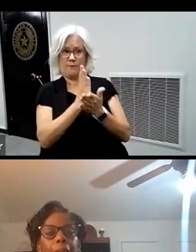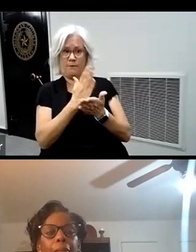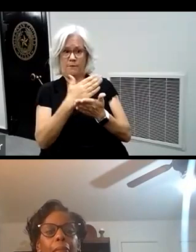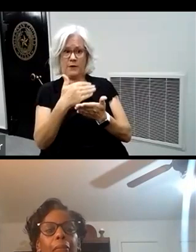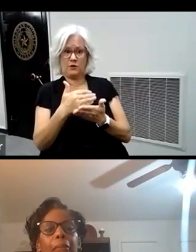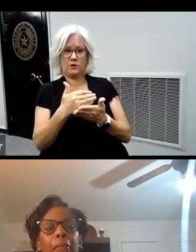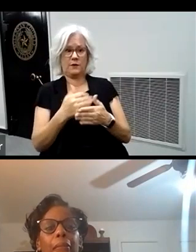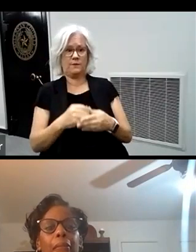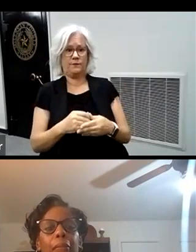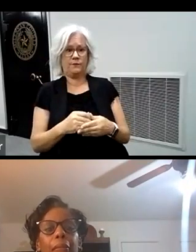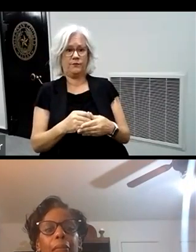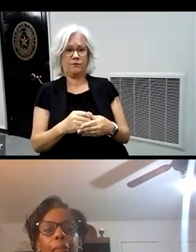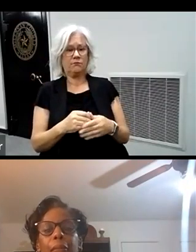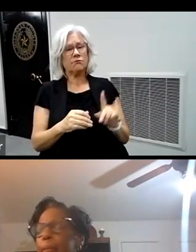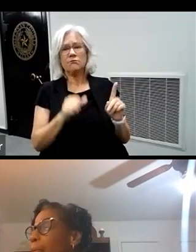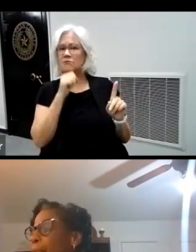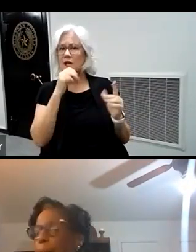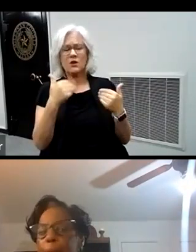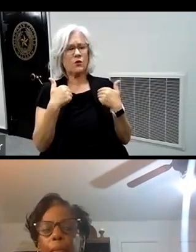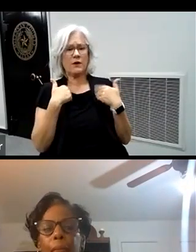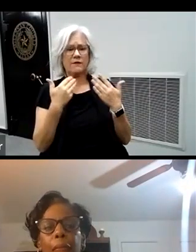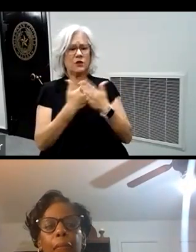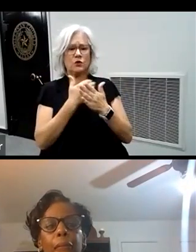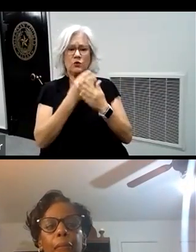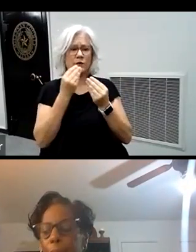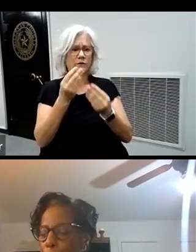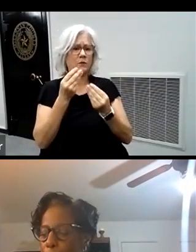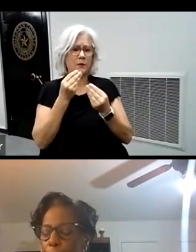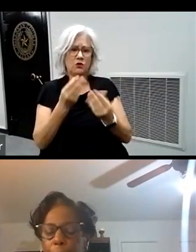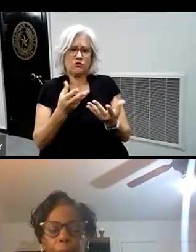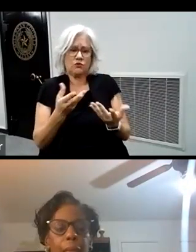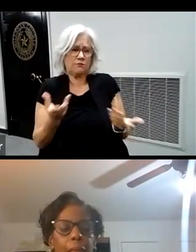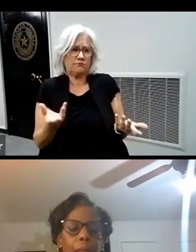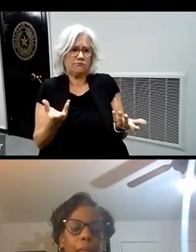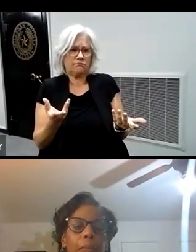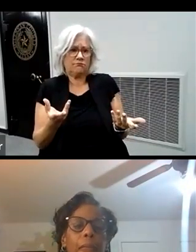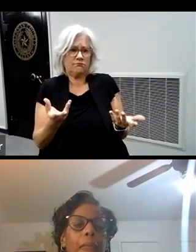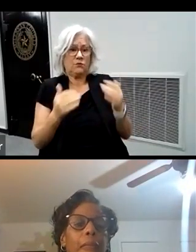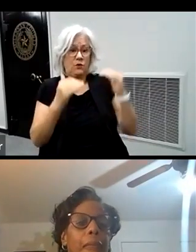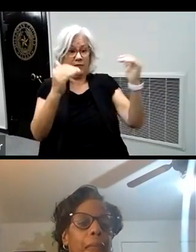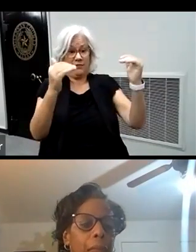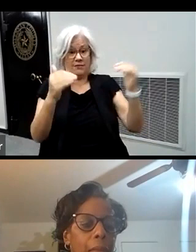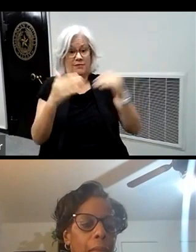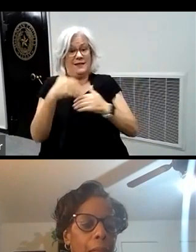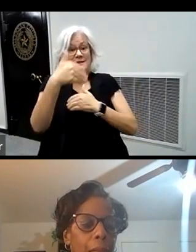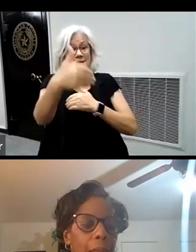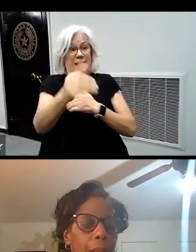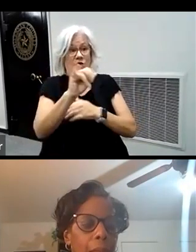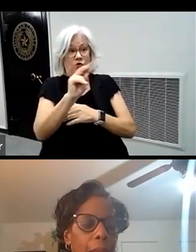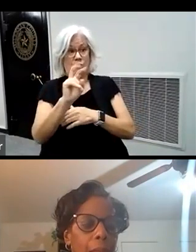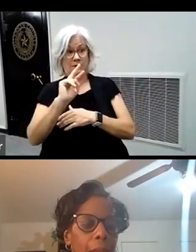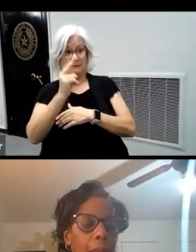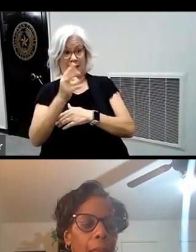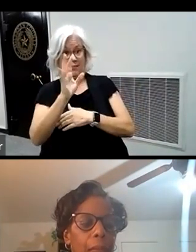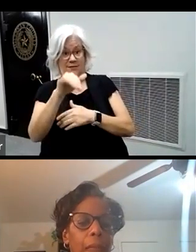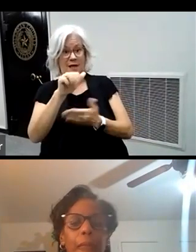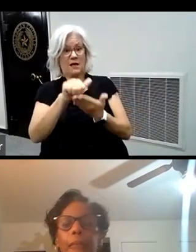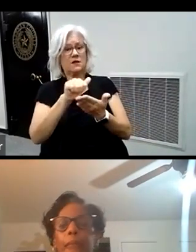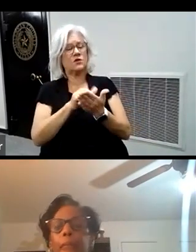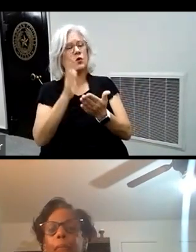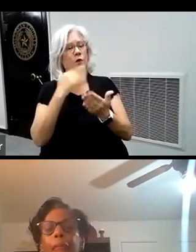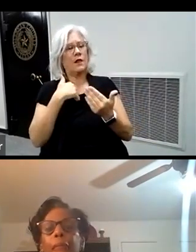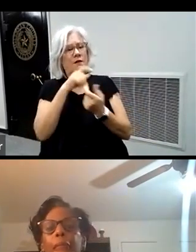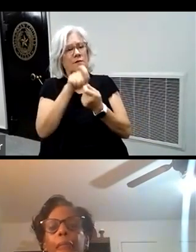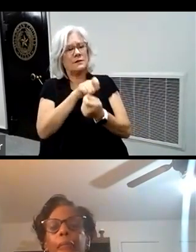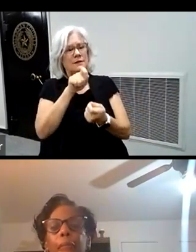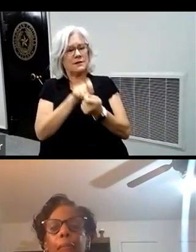So I don't really have any new information on, like I said, on the next agenda, on the June 2nd agenda, we'll have some more